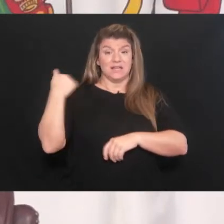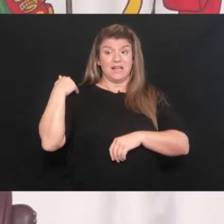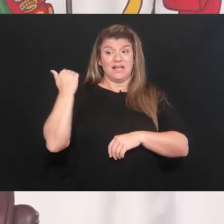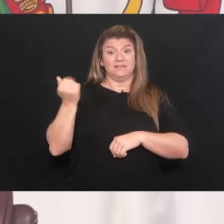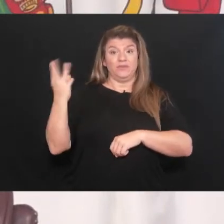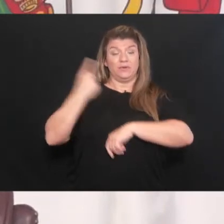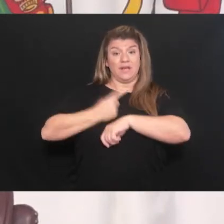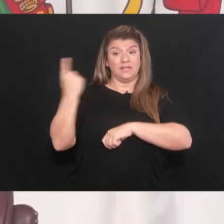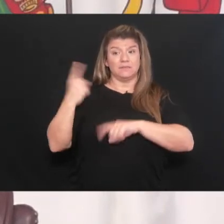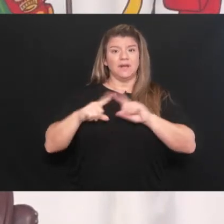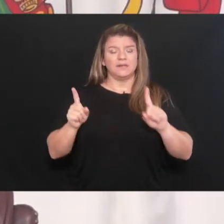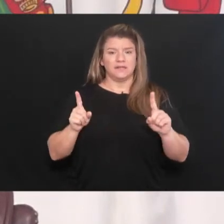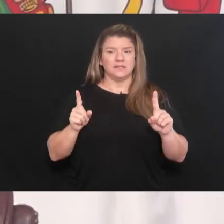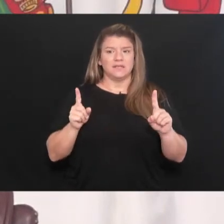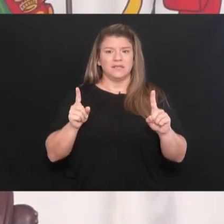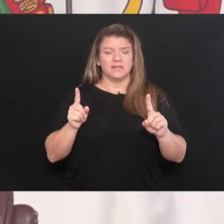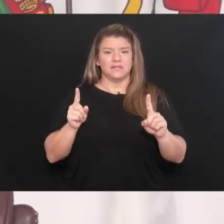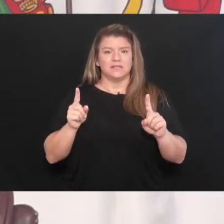few days. But